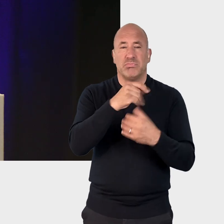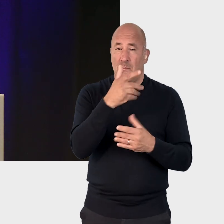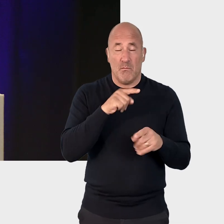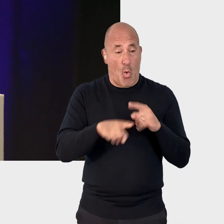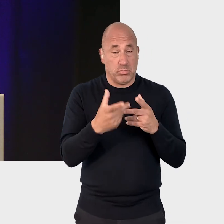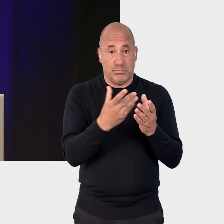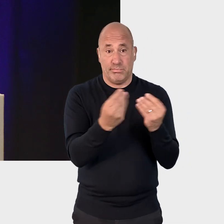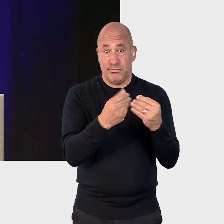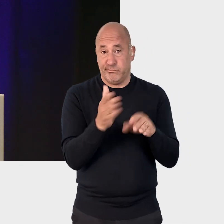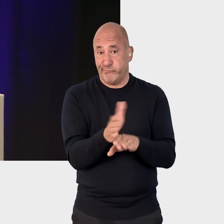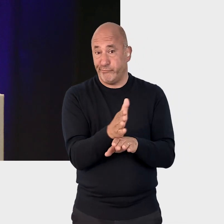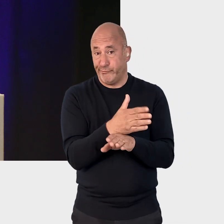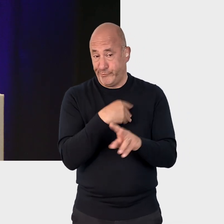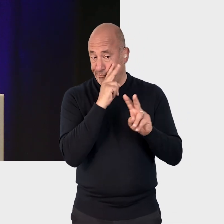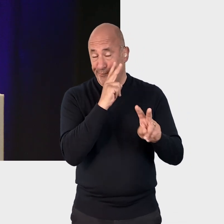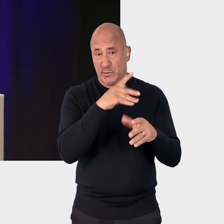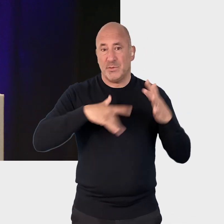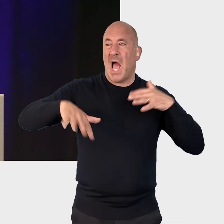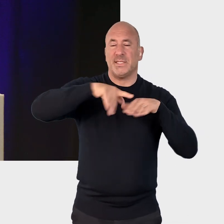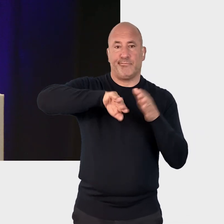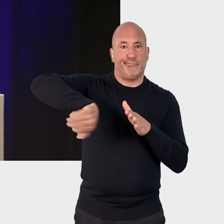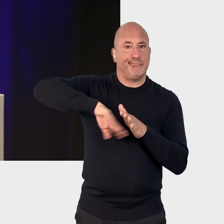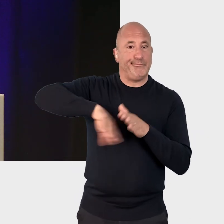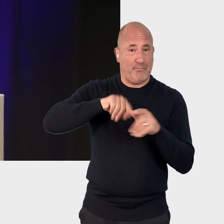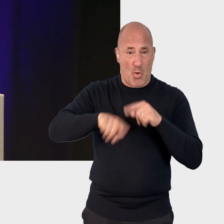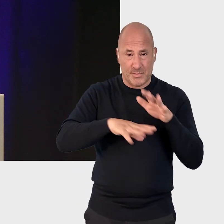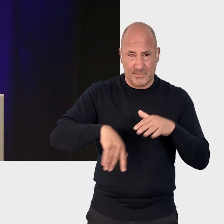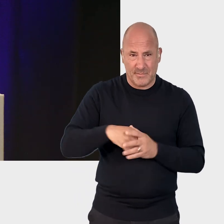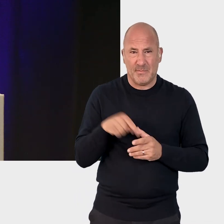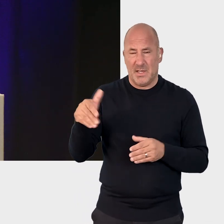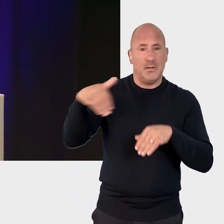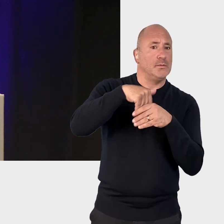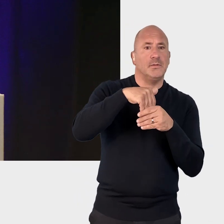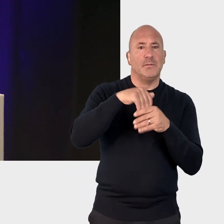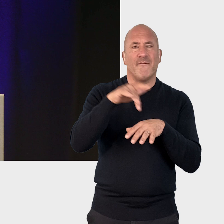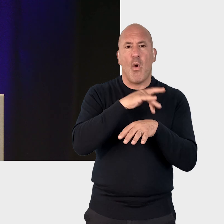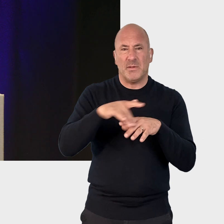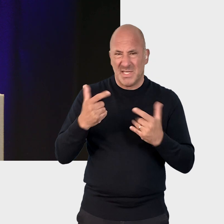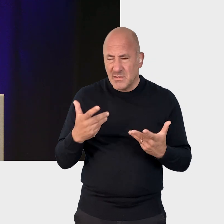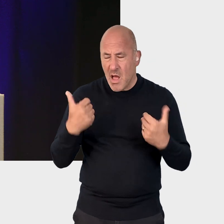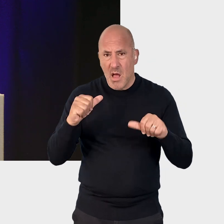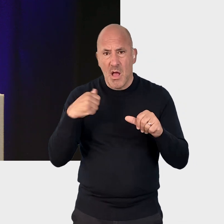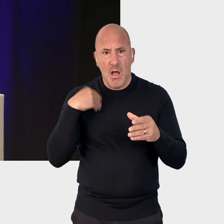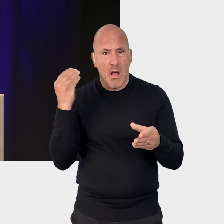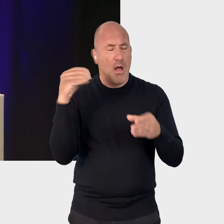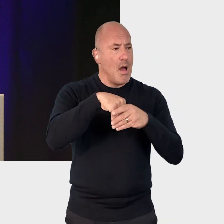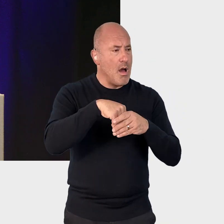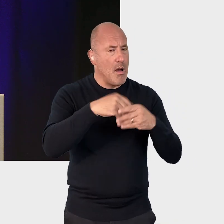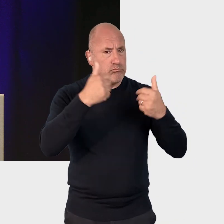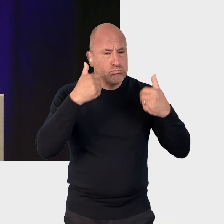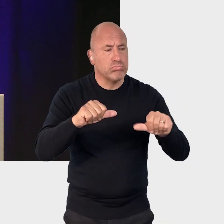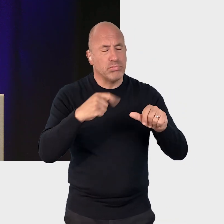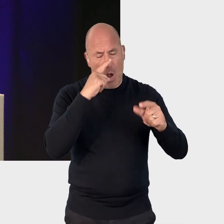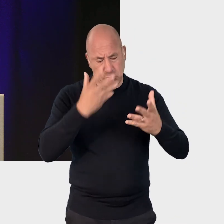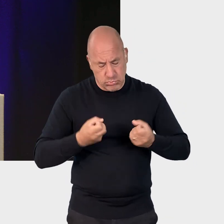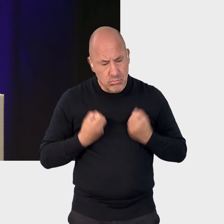people that we are working with are some of the most invisible and isolated members of our society, and these immersive performances enable them